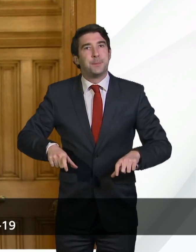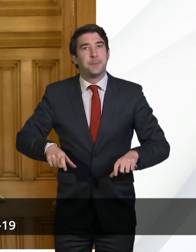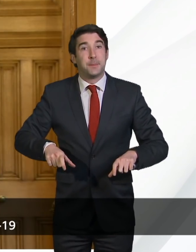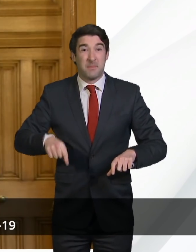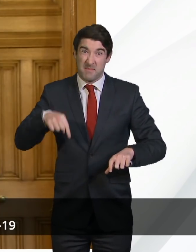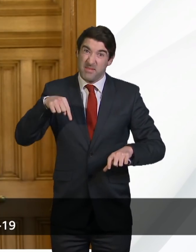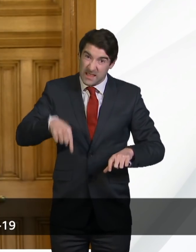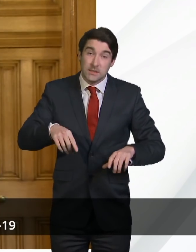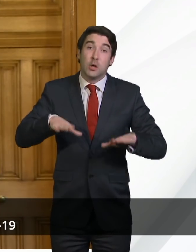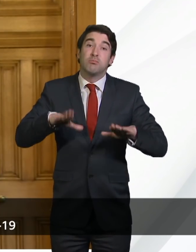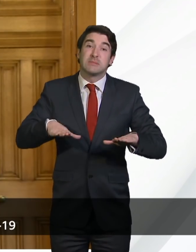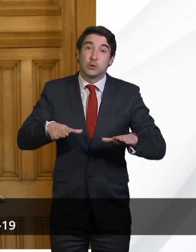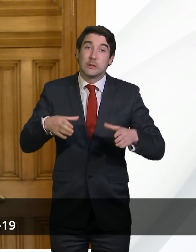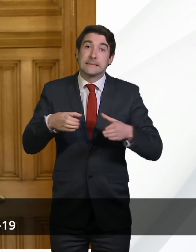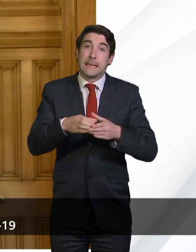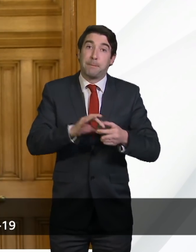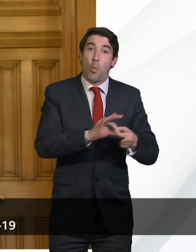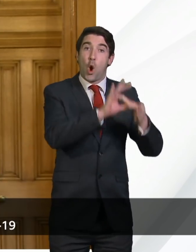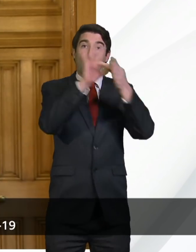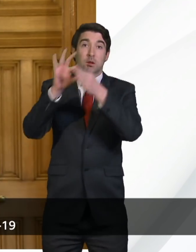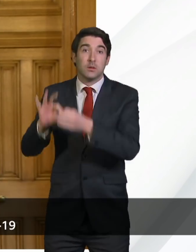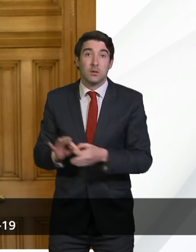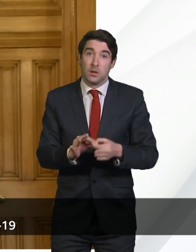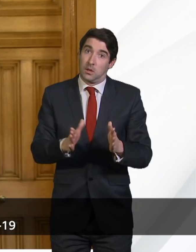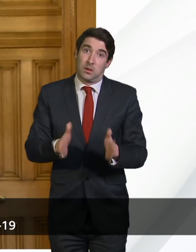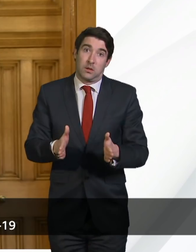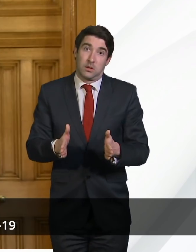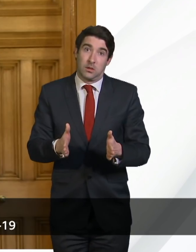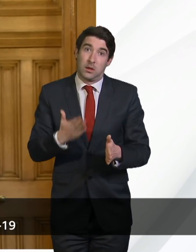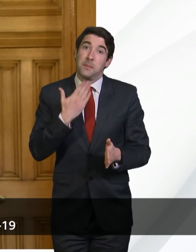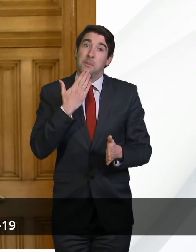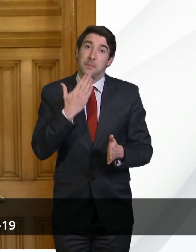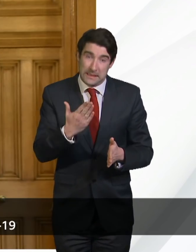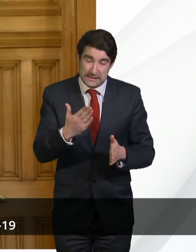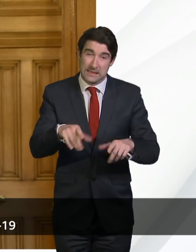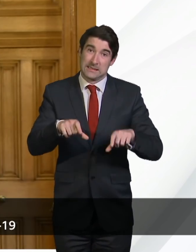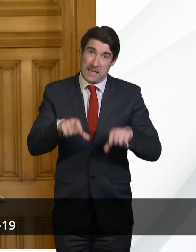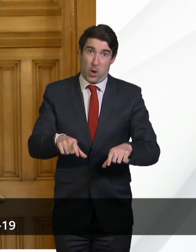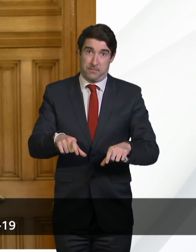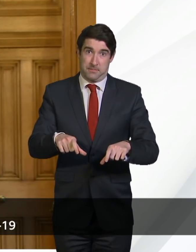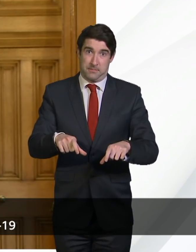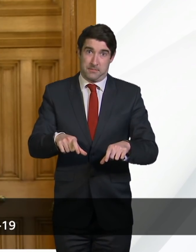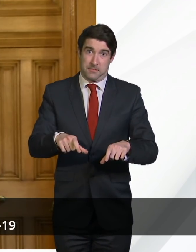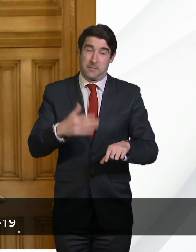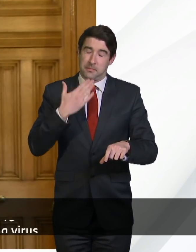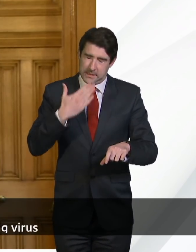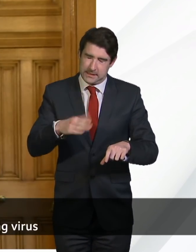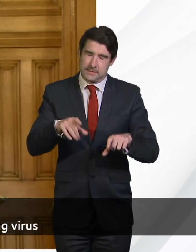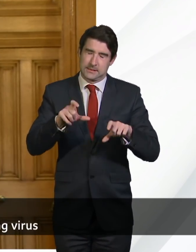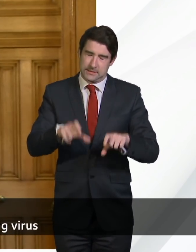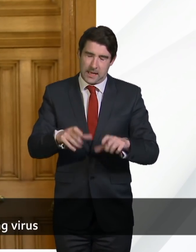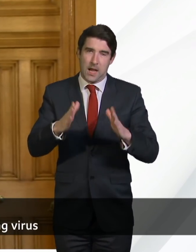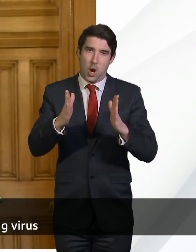course. So please stay home this bank holiday weekend for everyone's sake. And I will turn to